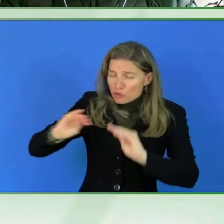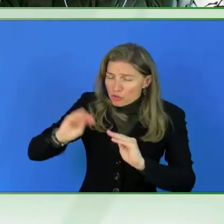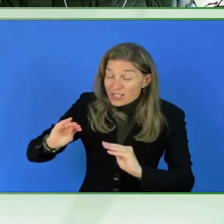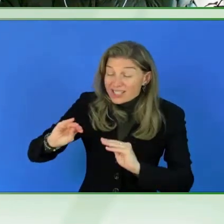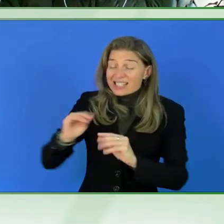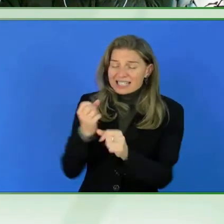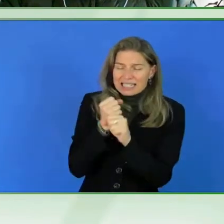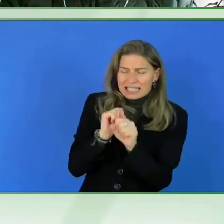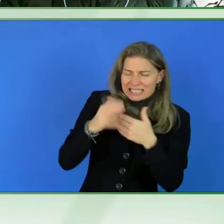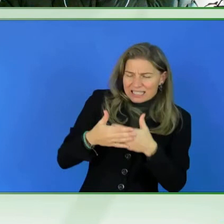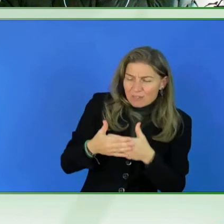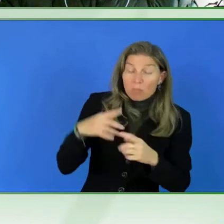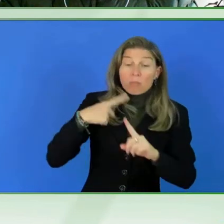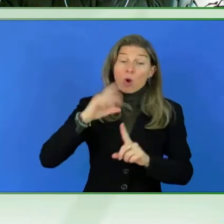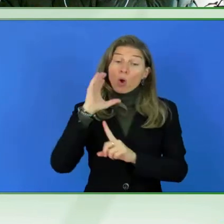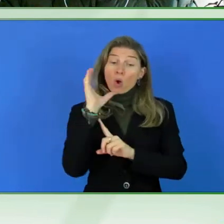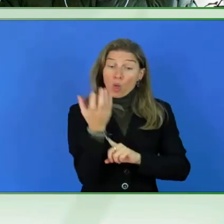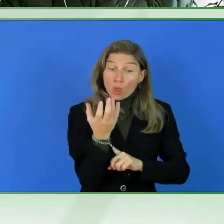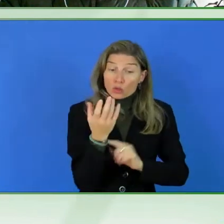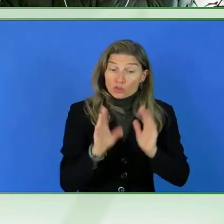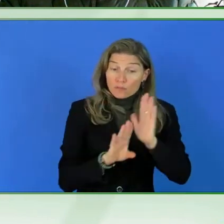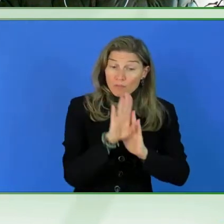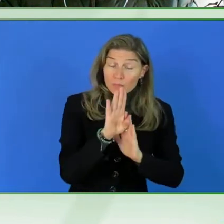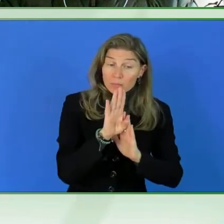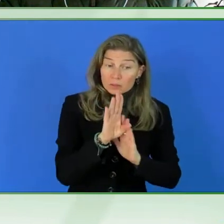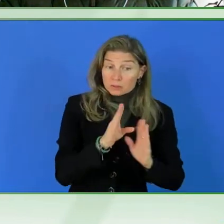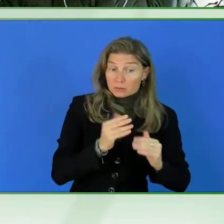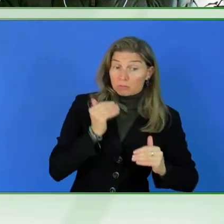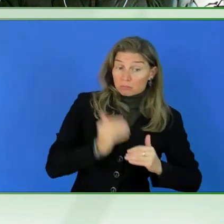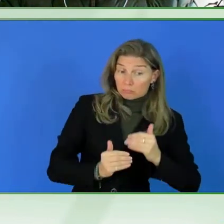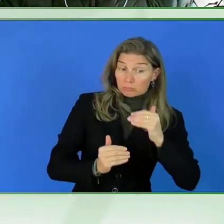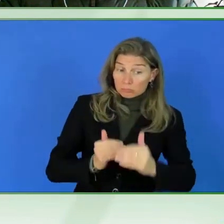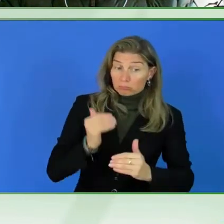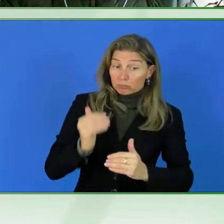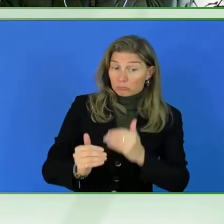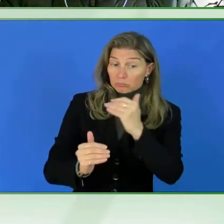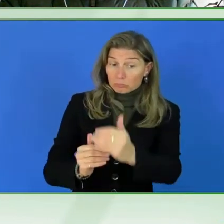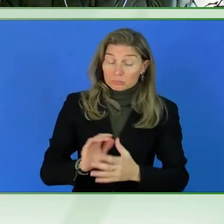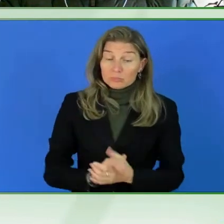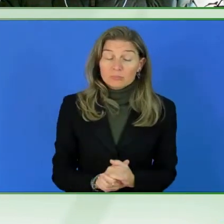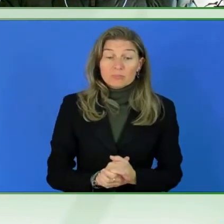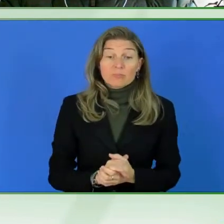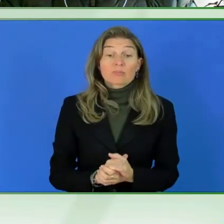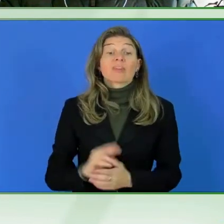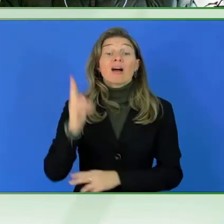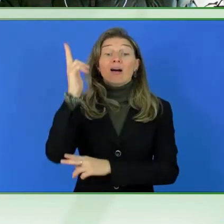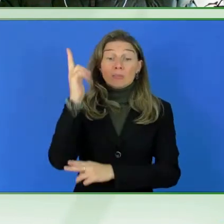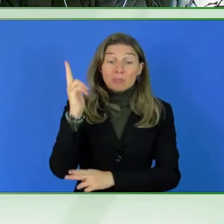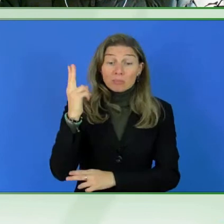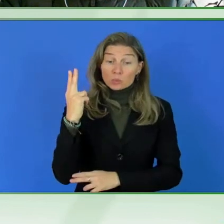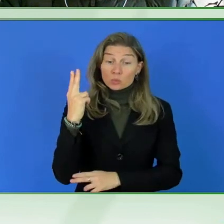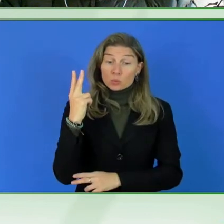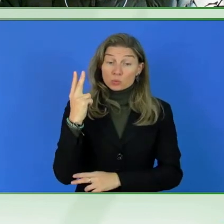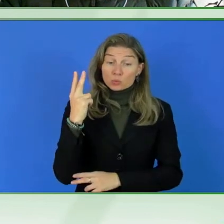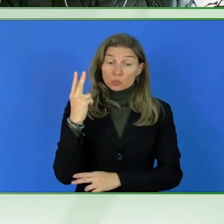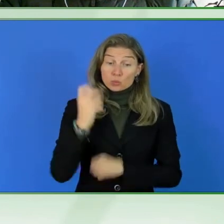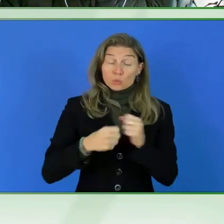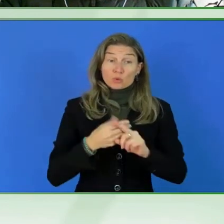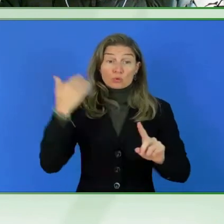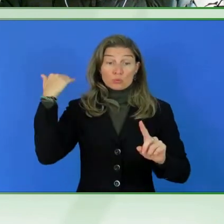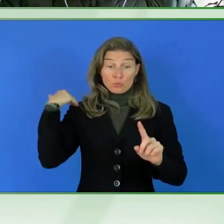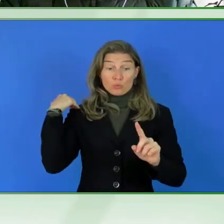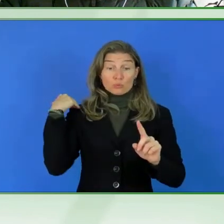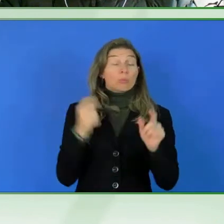development. 2 years ago, we started to hire intellectual disabilities and